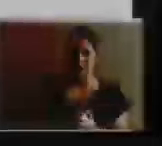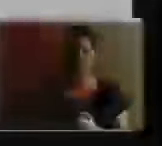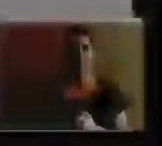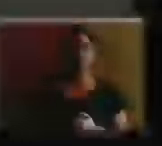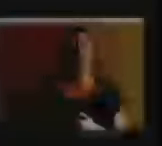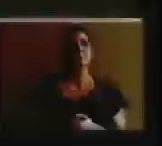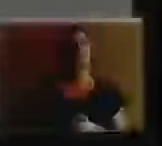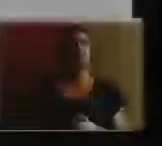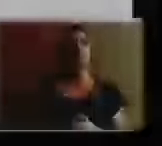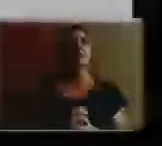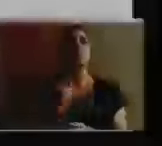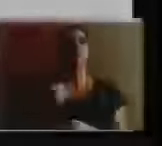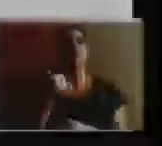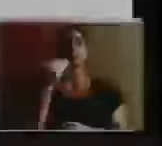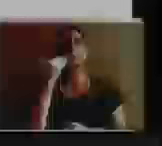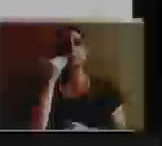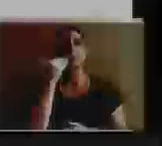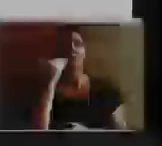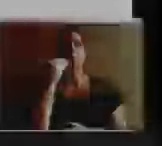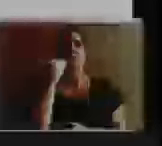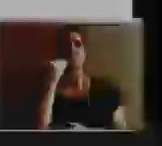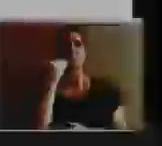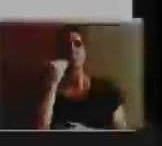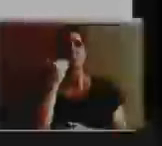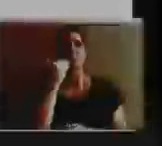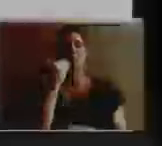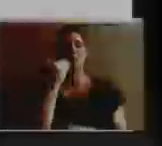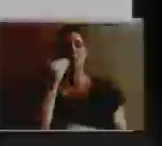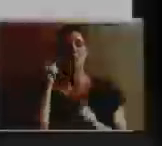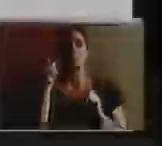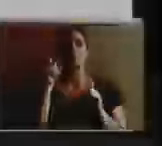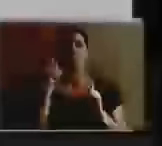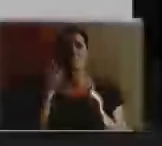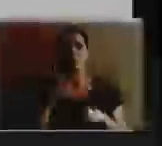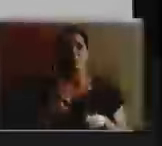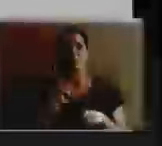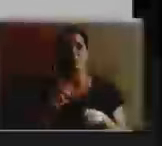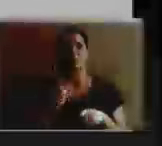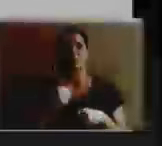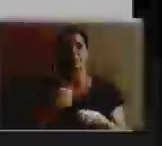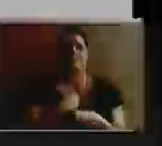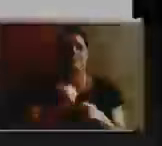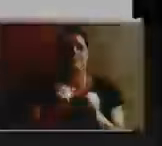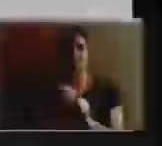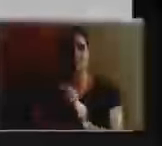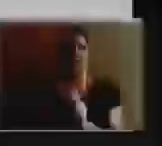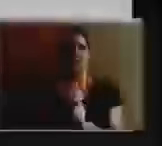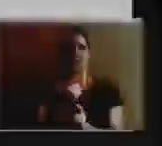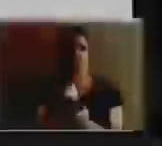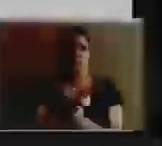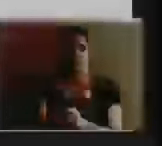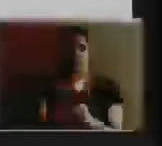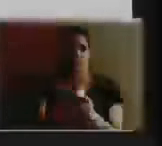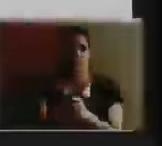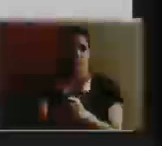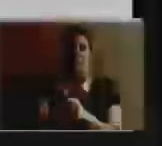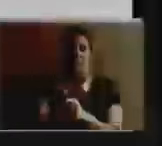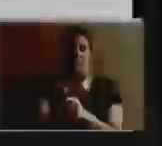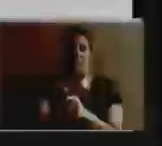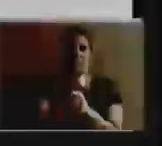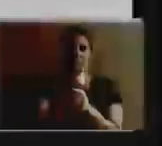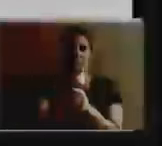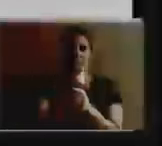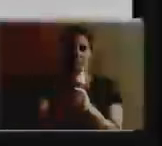we also know is that you have to create an organizational design to support the strategy and allocate